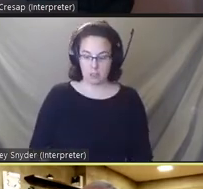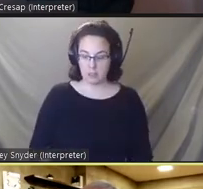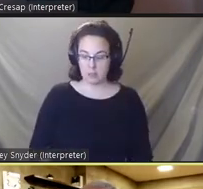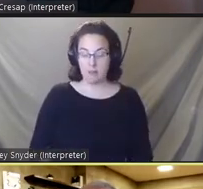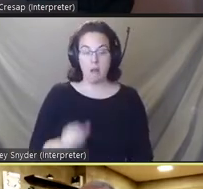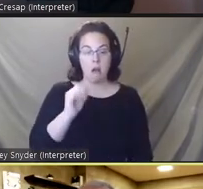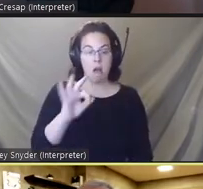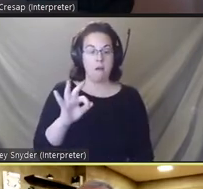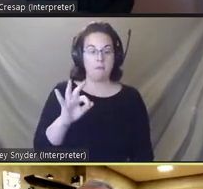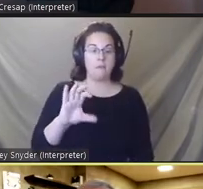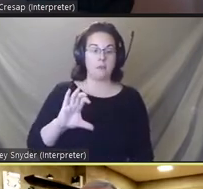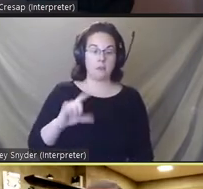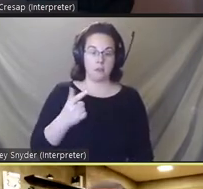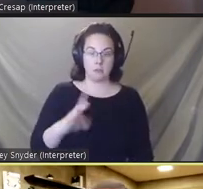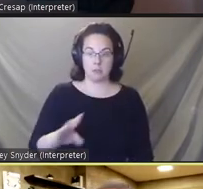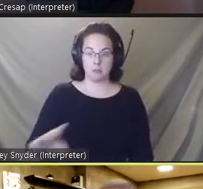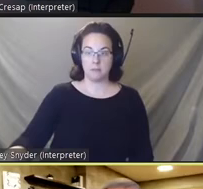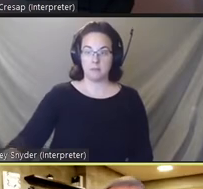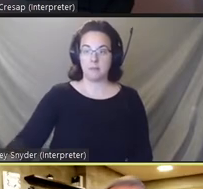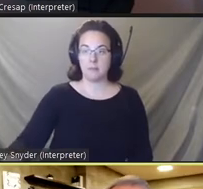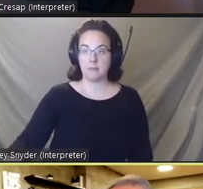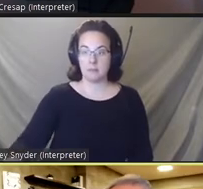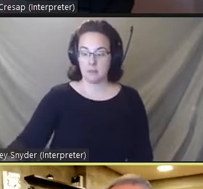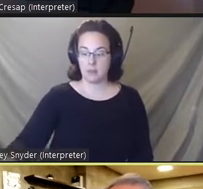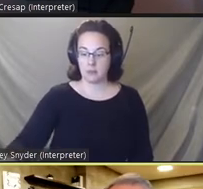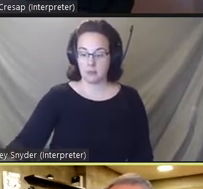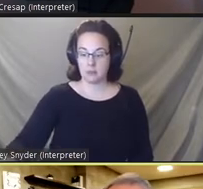of the Consumer and Government Affairs Bureau.